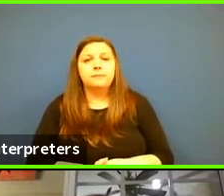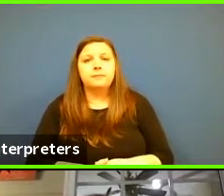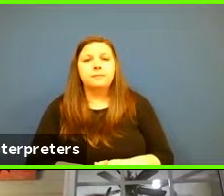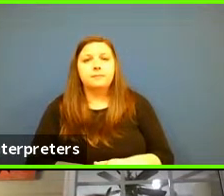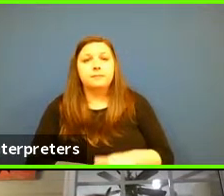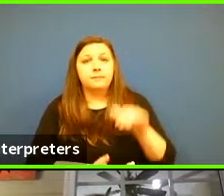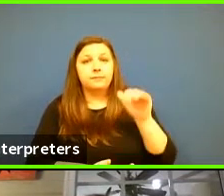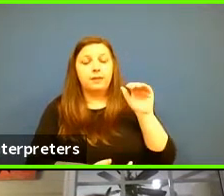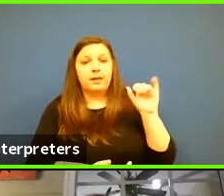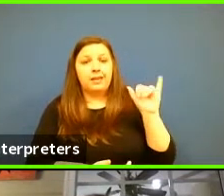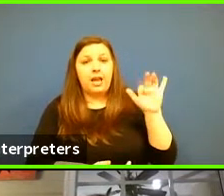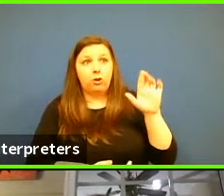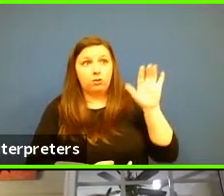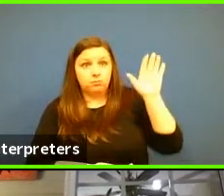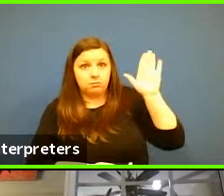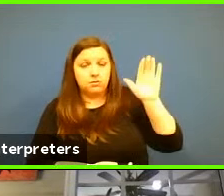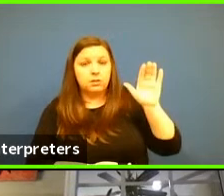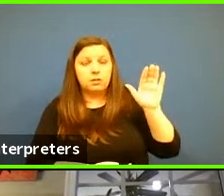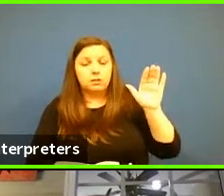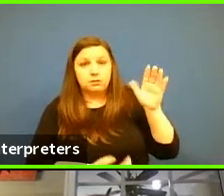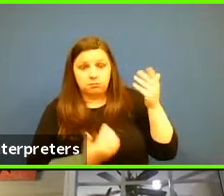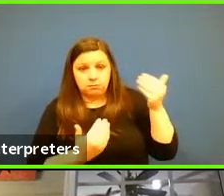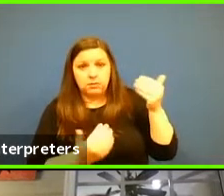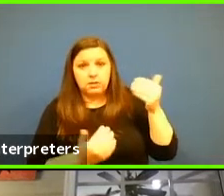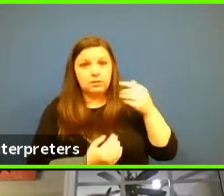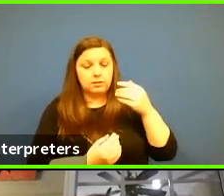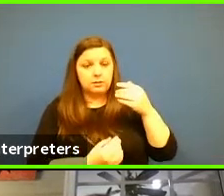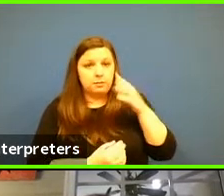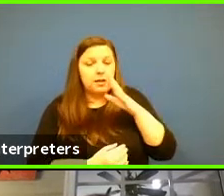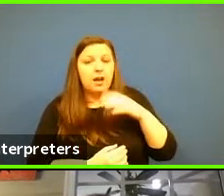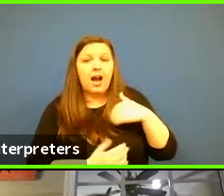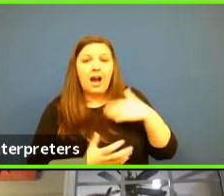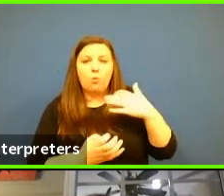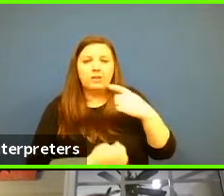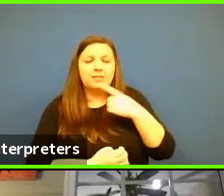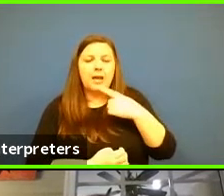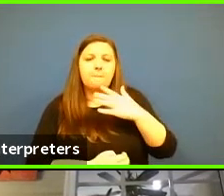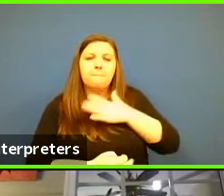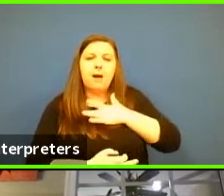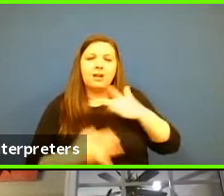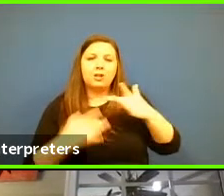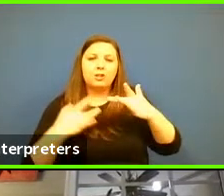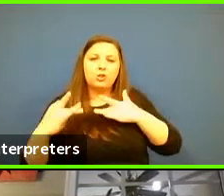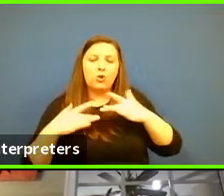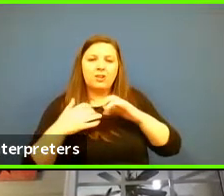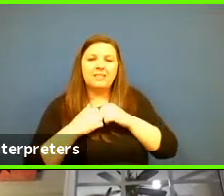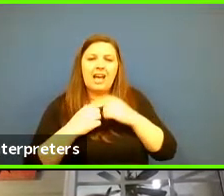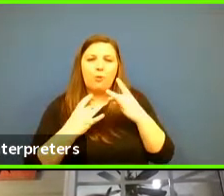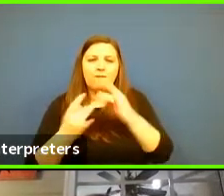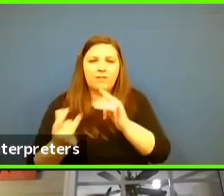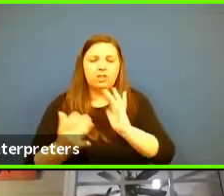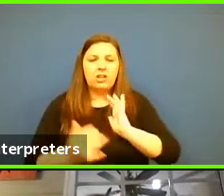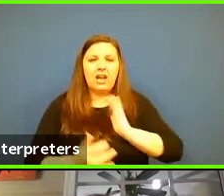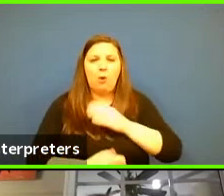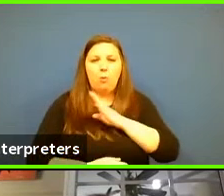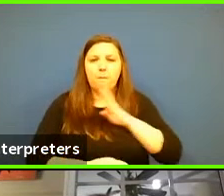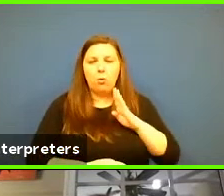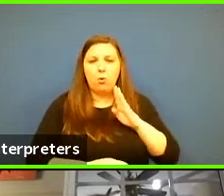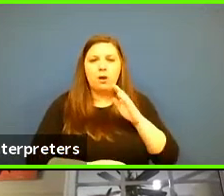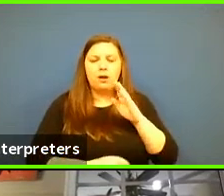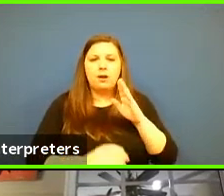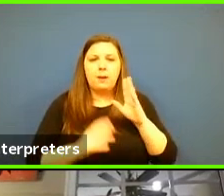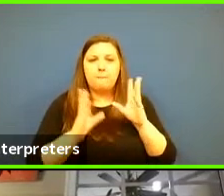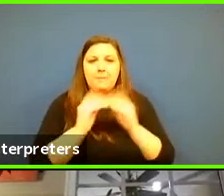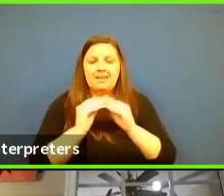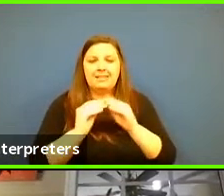Can I speak? I was just going to say, I think my concern is how efficient our board meetings need to be through the